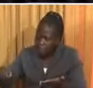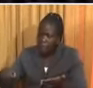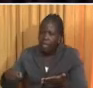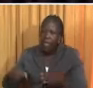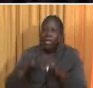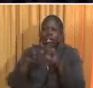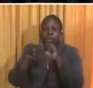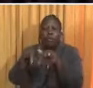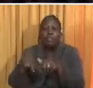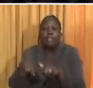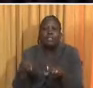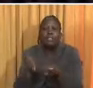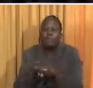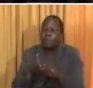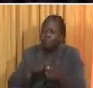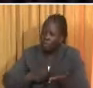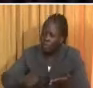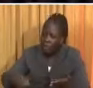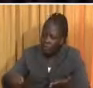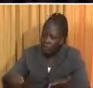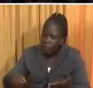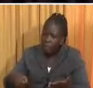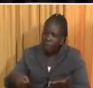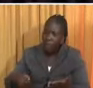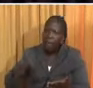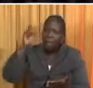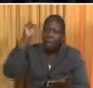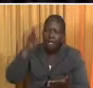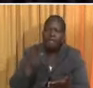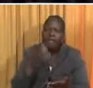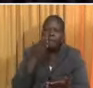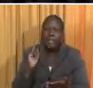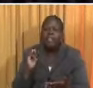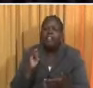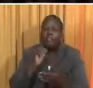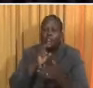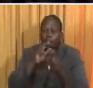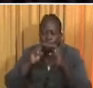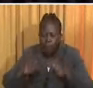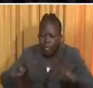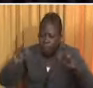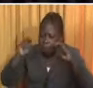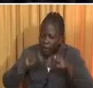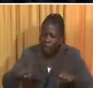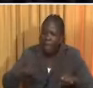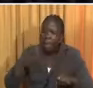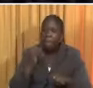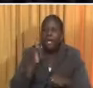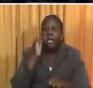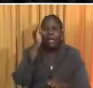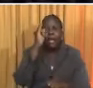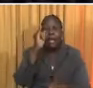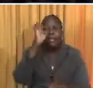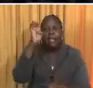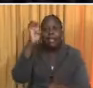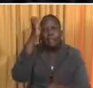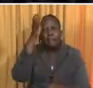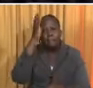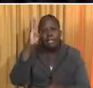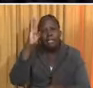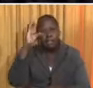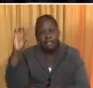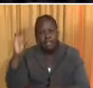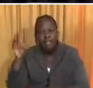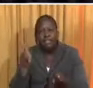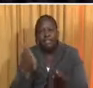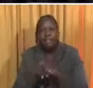to draft a bill, which then must be verified by the IEBC, and finally,